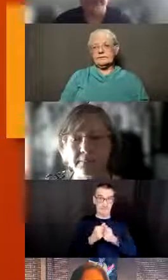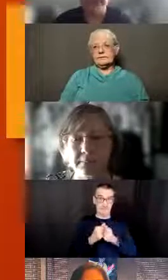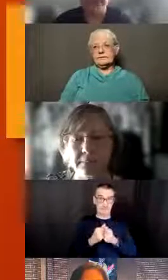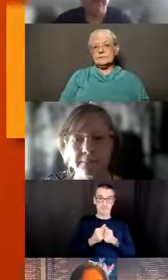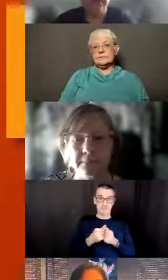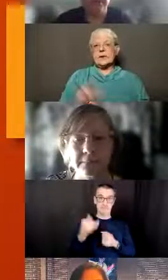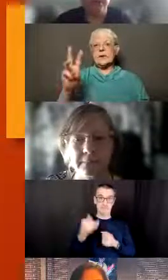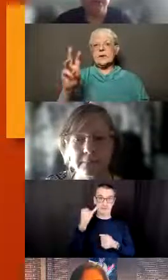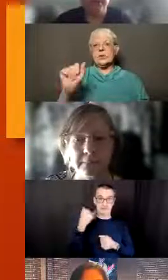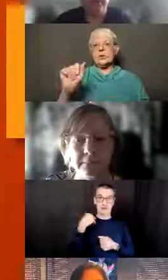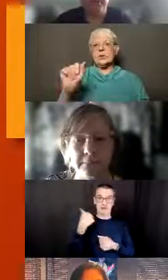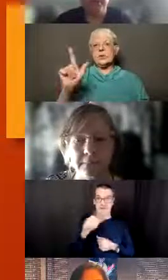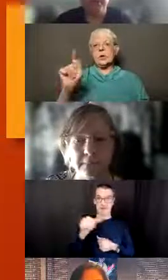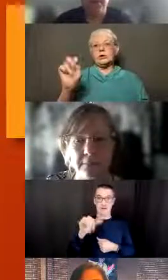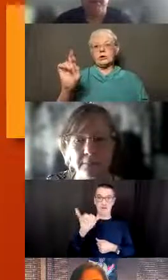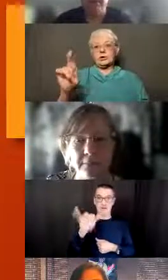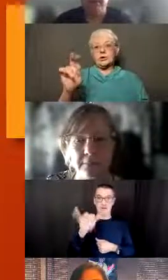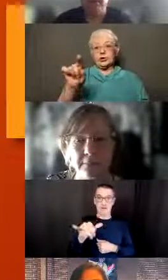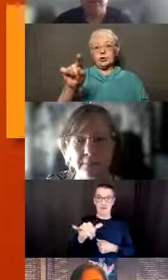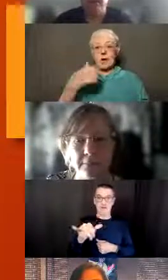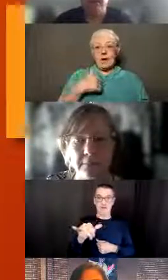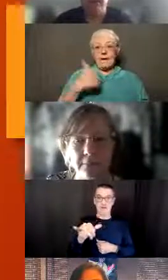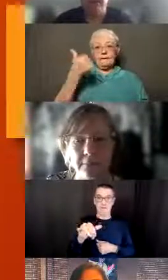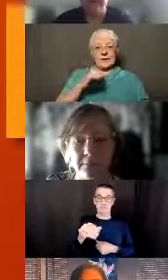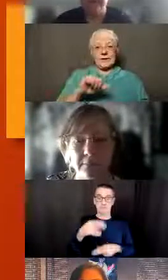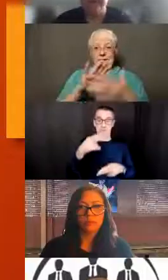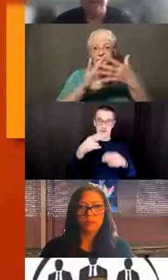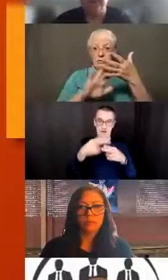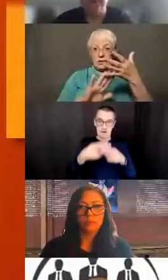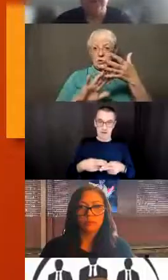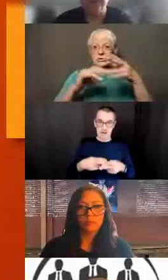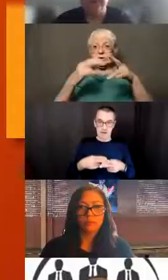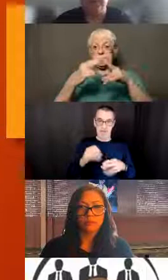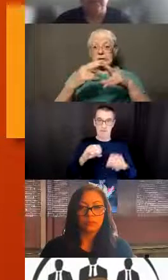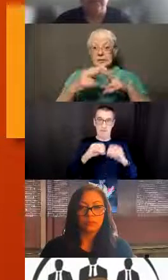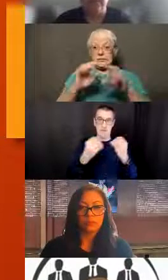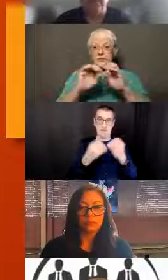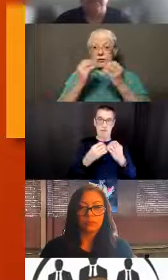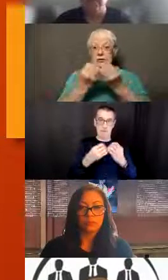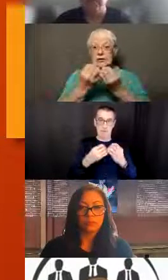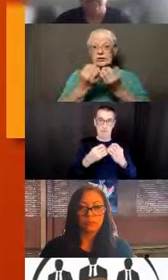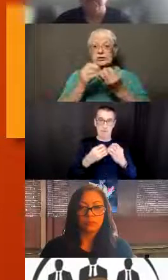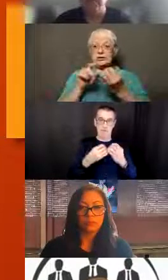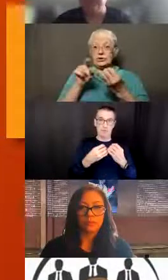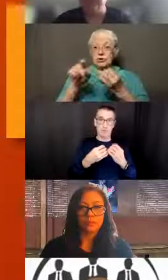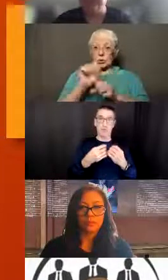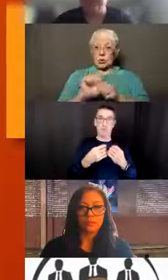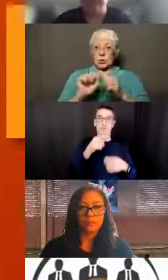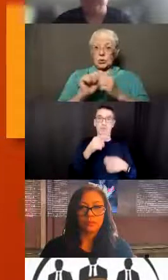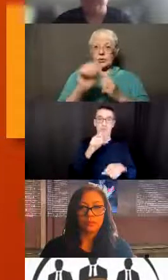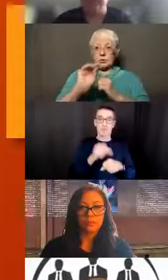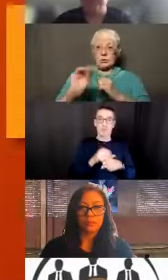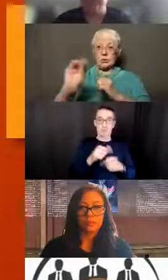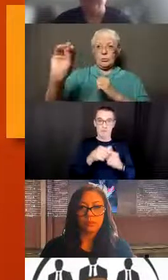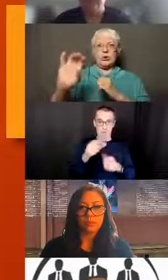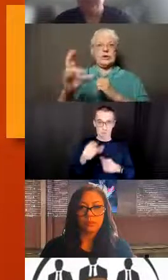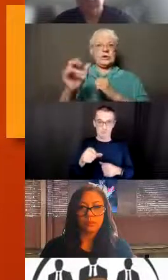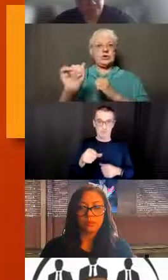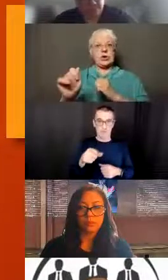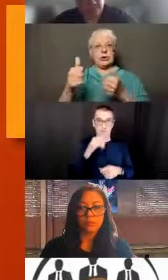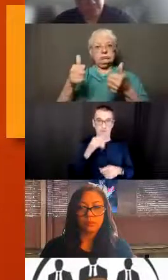Walter, if you have any of those names of those organizations that work with youth, if you can put them in the chat, that would be great.